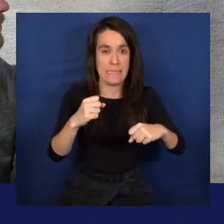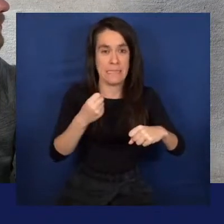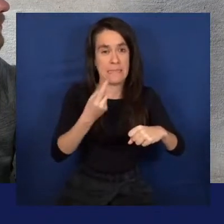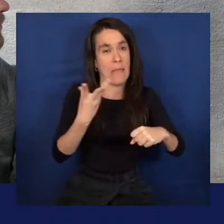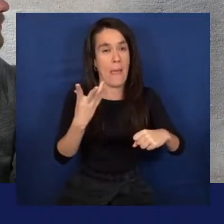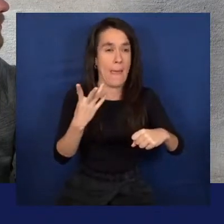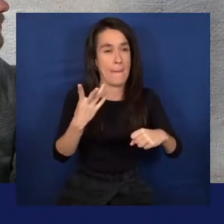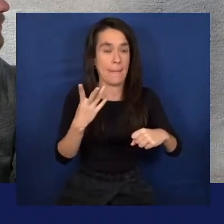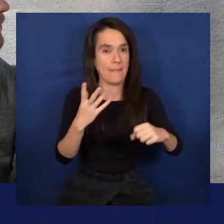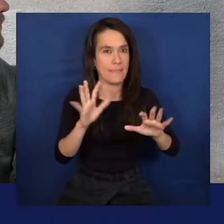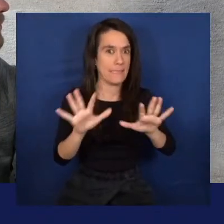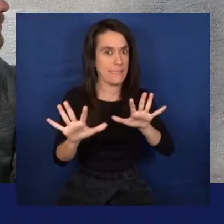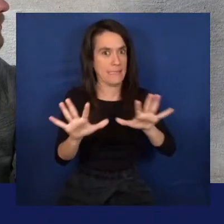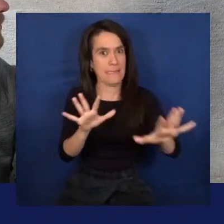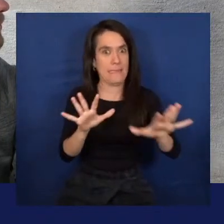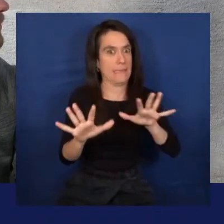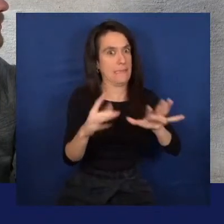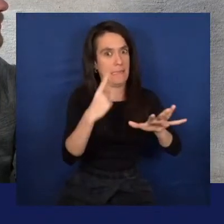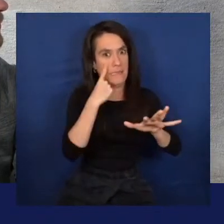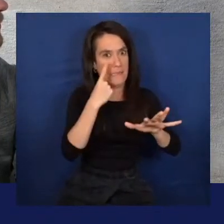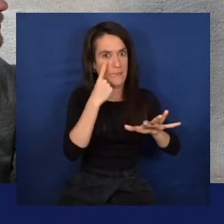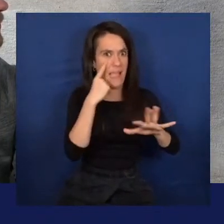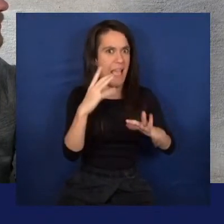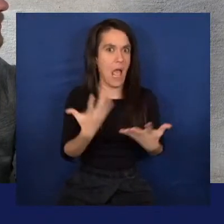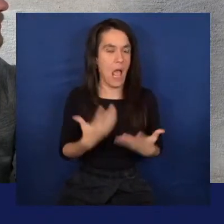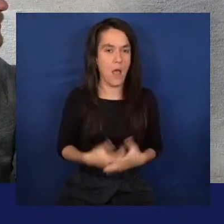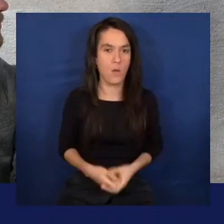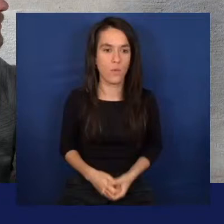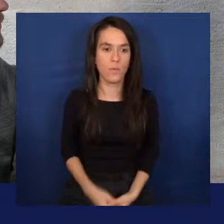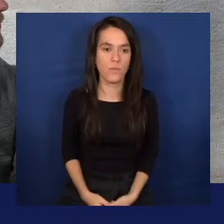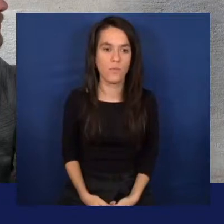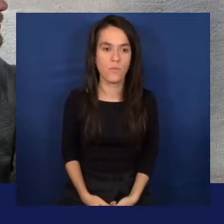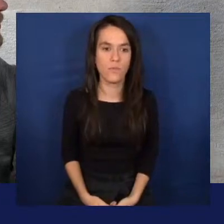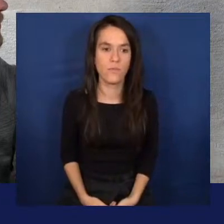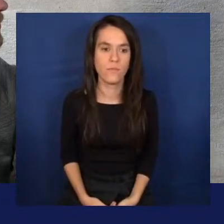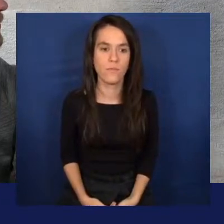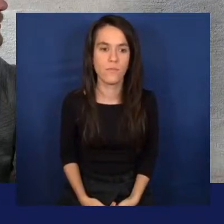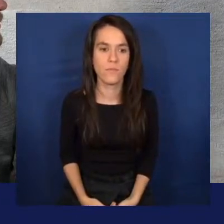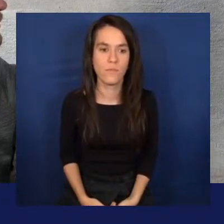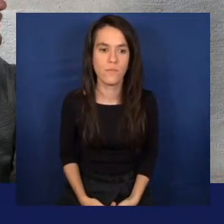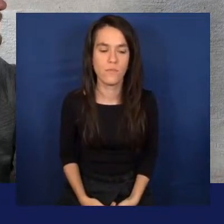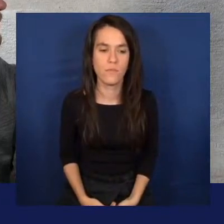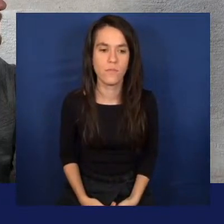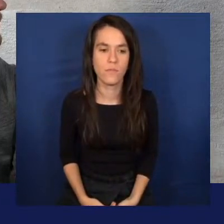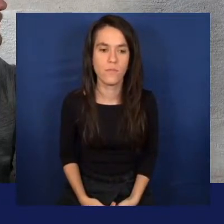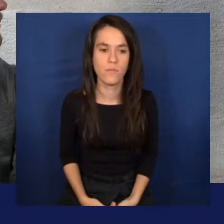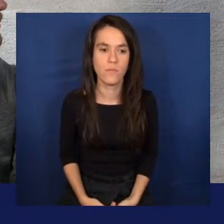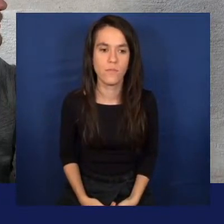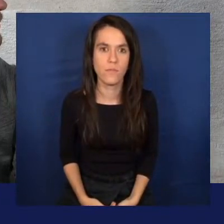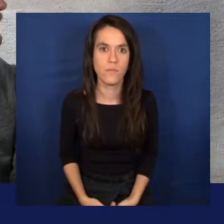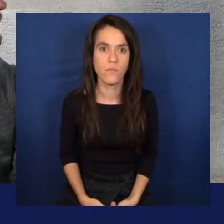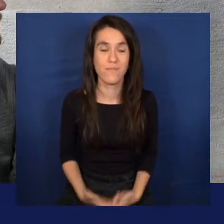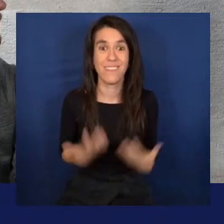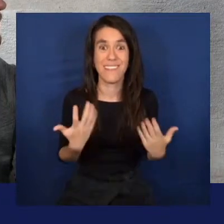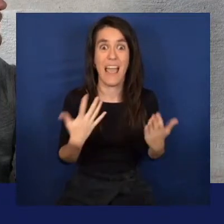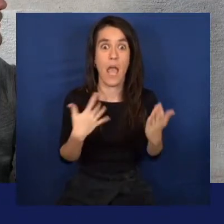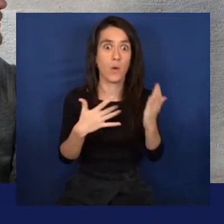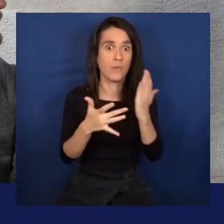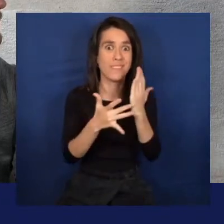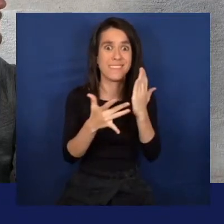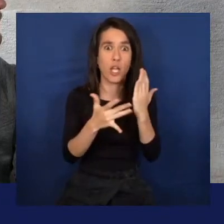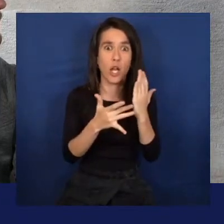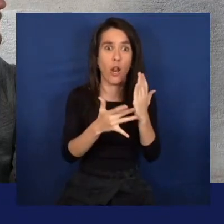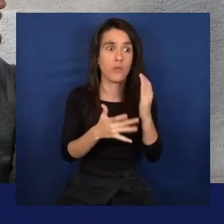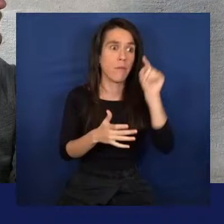about the efforts we're going to well, you know, our water supplies have technology in them now, right? They're not just pumps